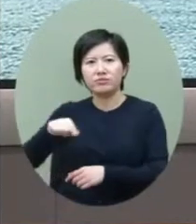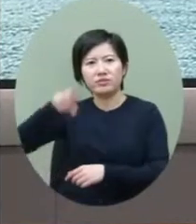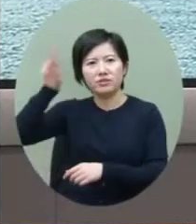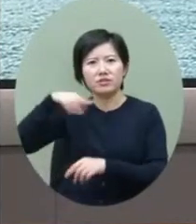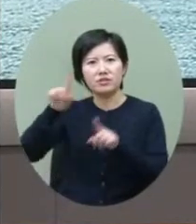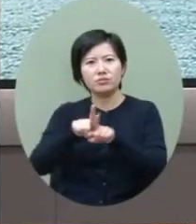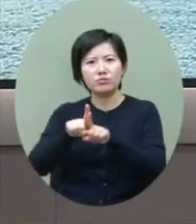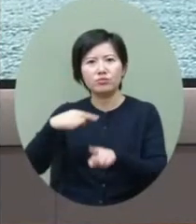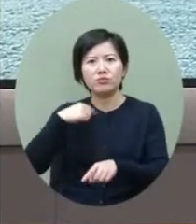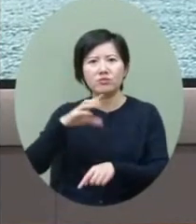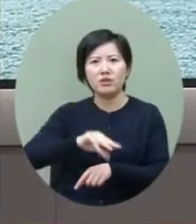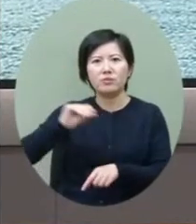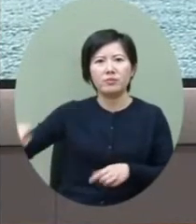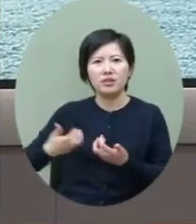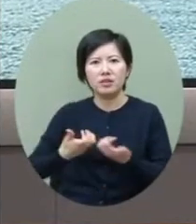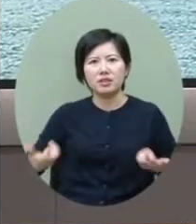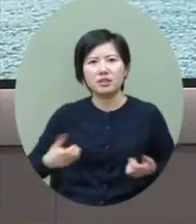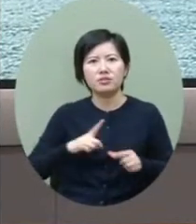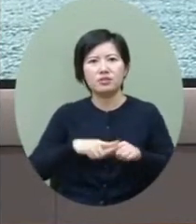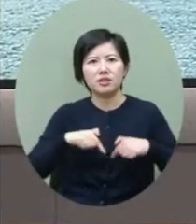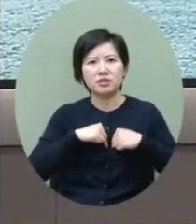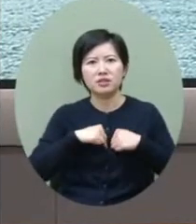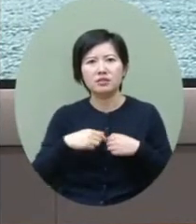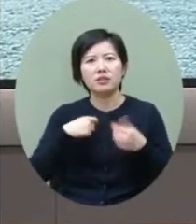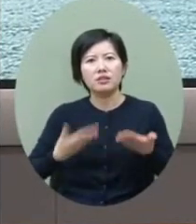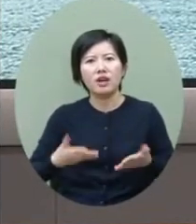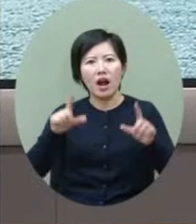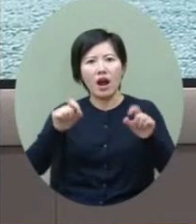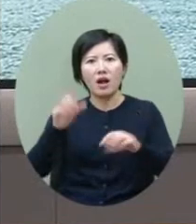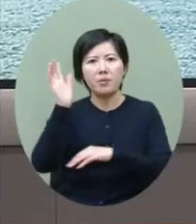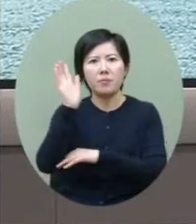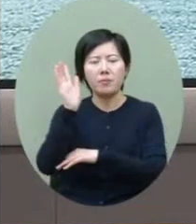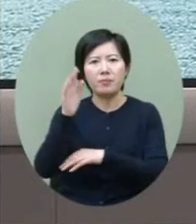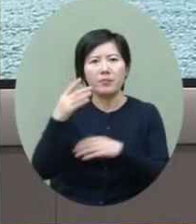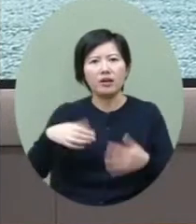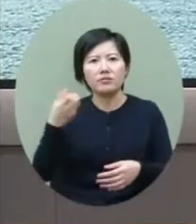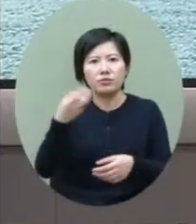are classified as close contacts and will be sent to quarantine. And